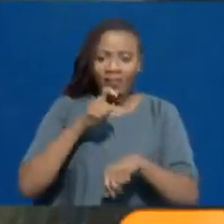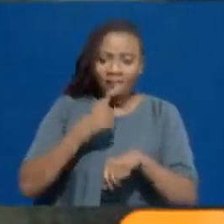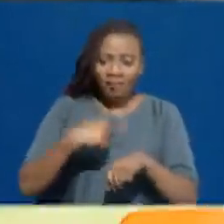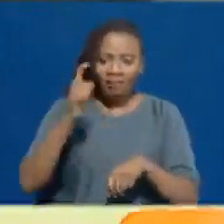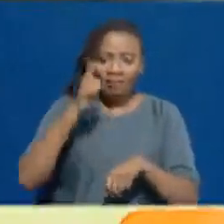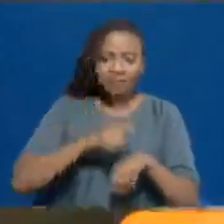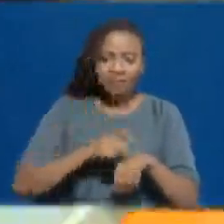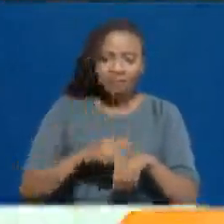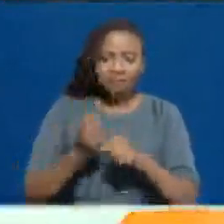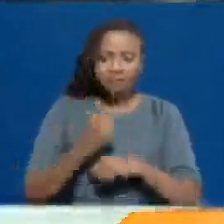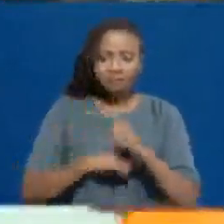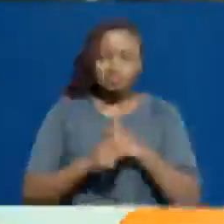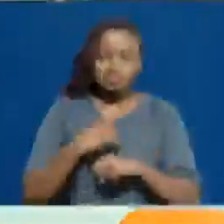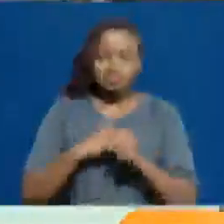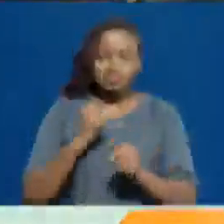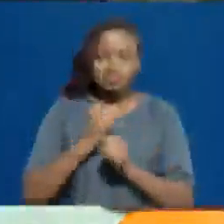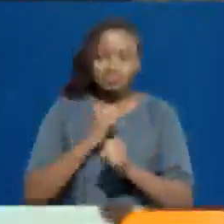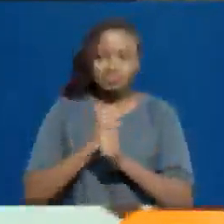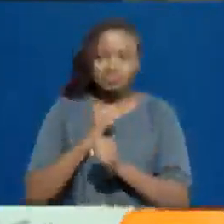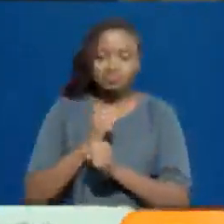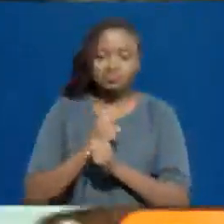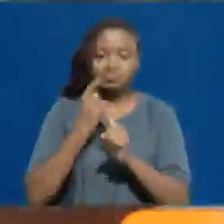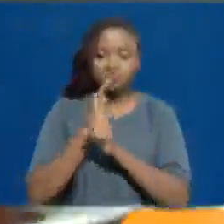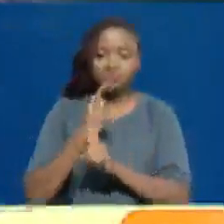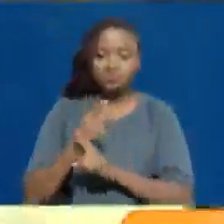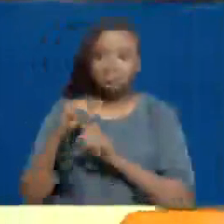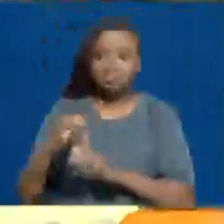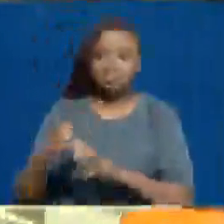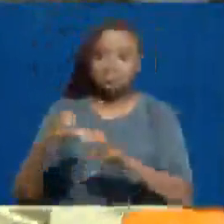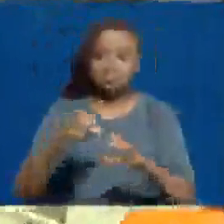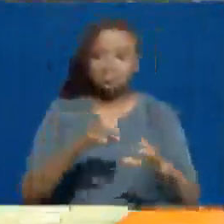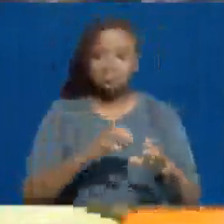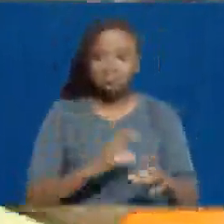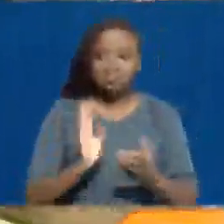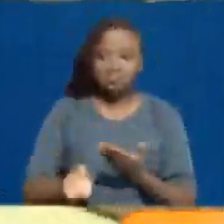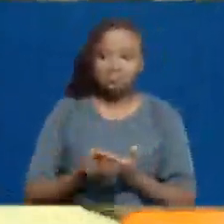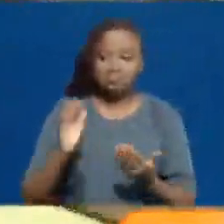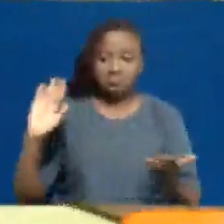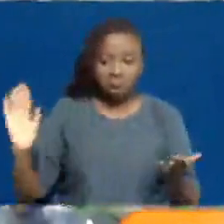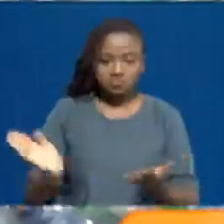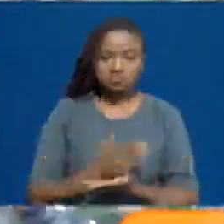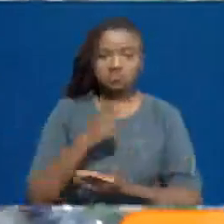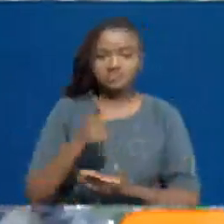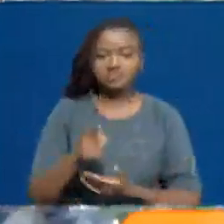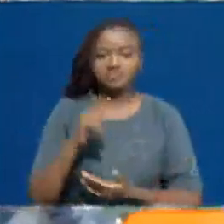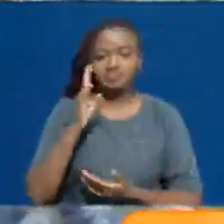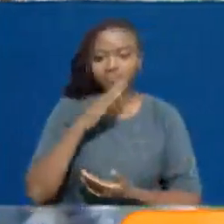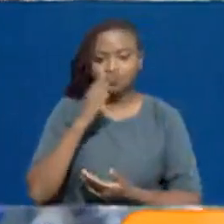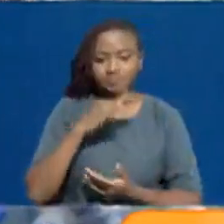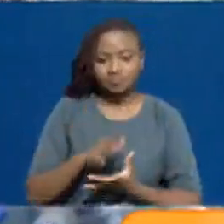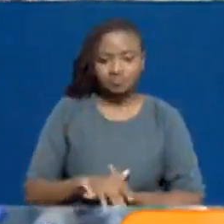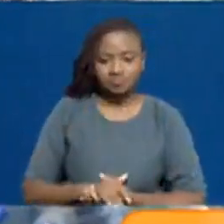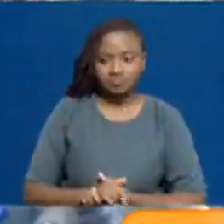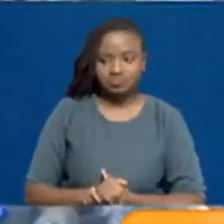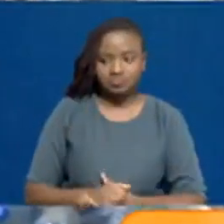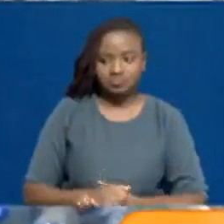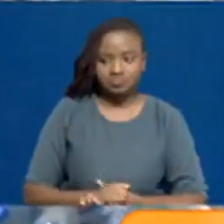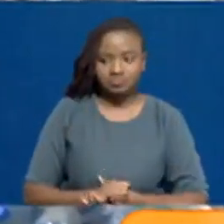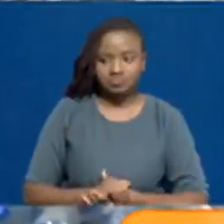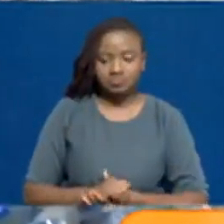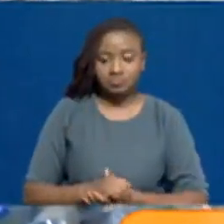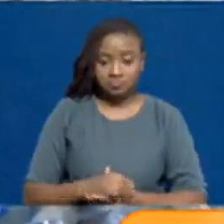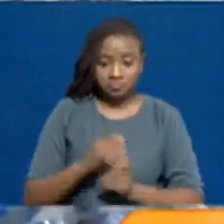intervention to consolidate efforts from various quarters to collectively fight against plastic pollution. It requires manufacturers